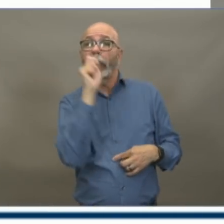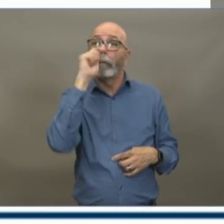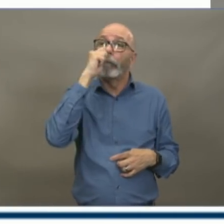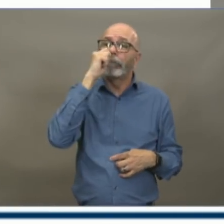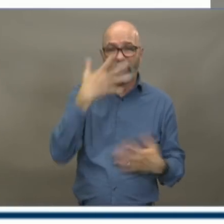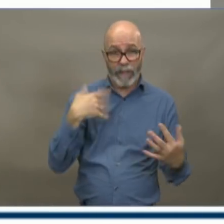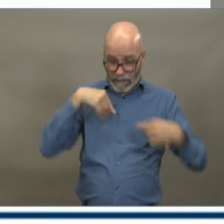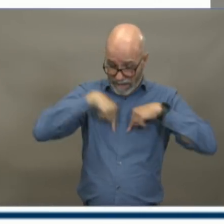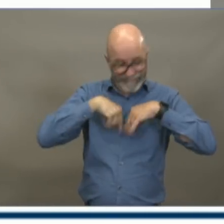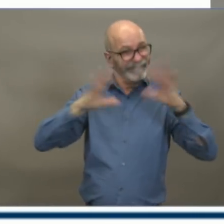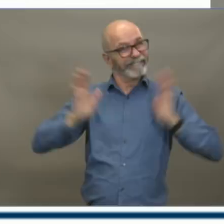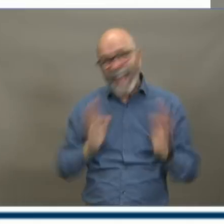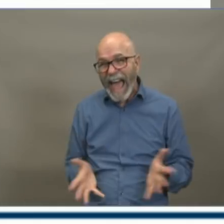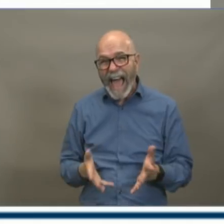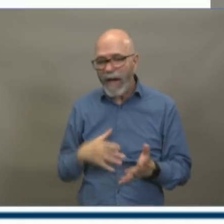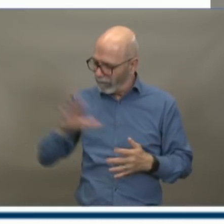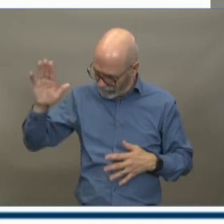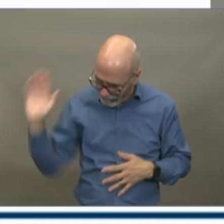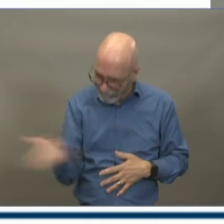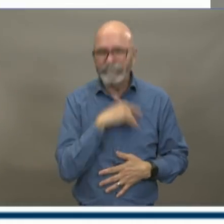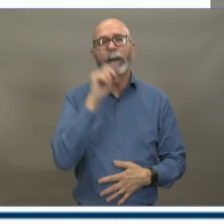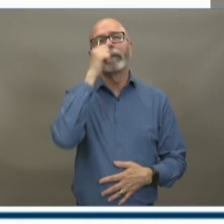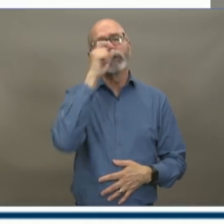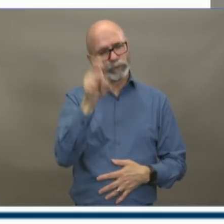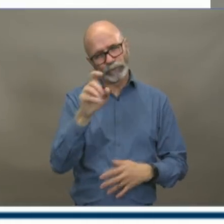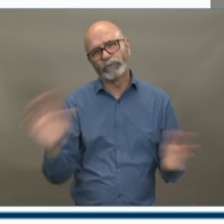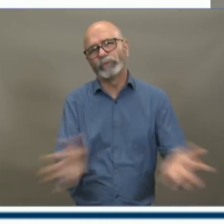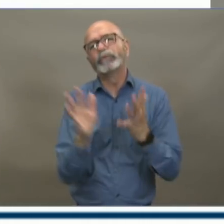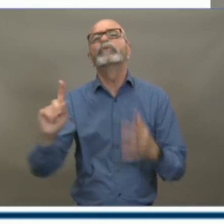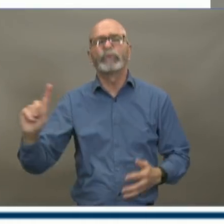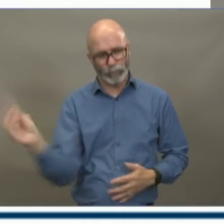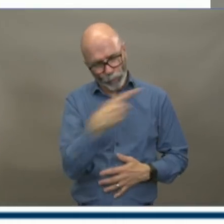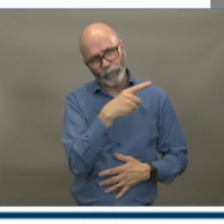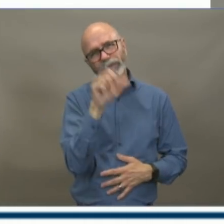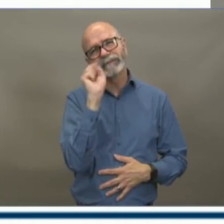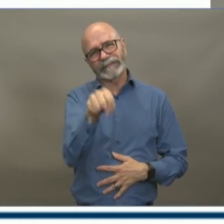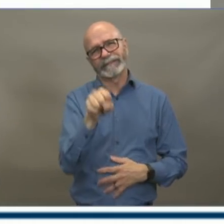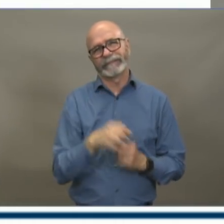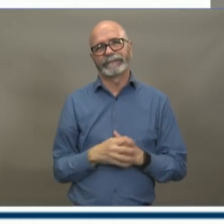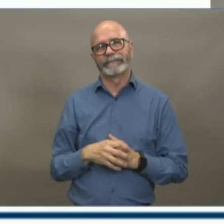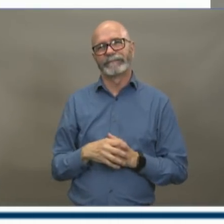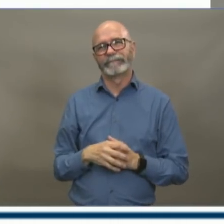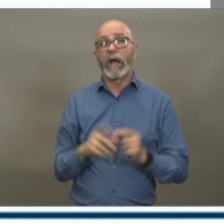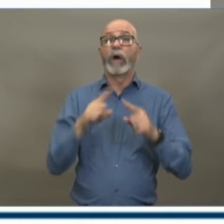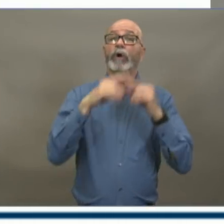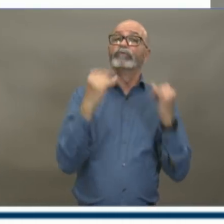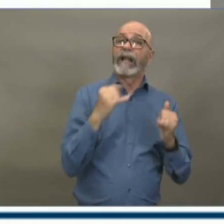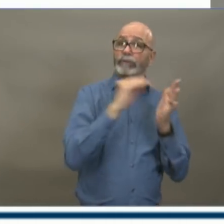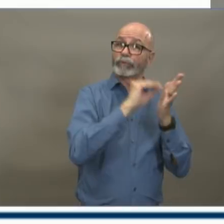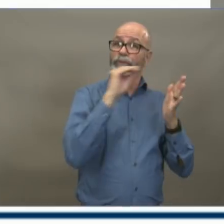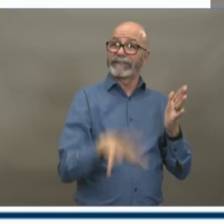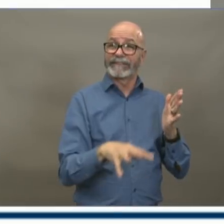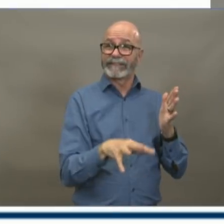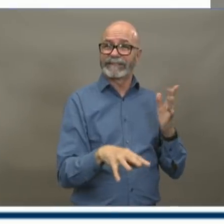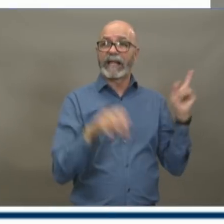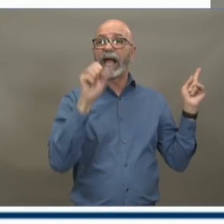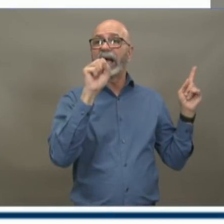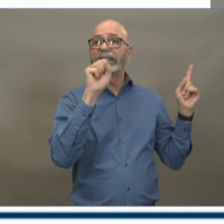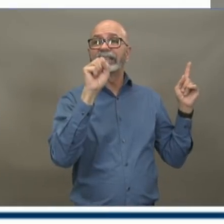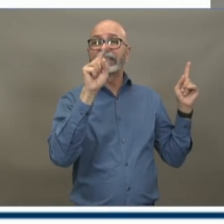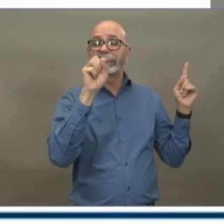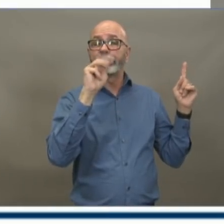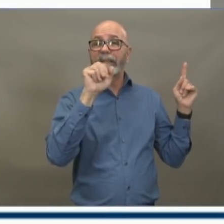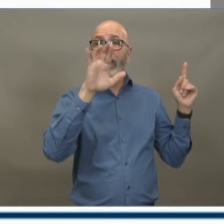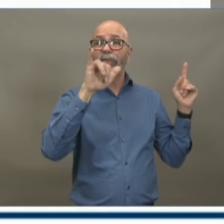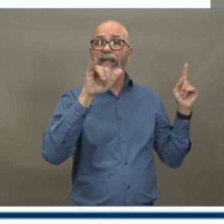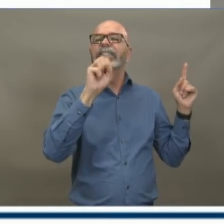but around this case, we're especially encouraging students on the St. Mary's campus, on the Dalhousie campus,